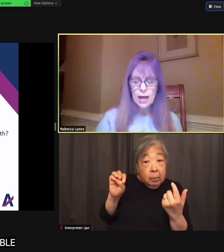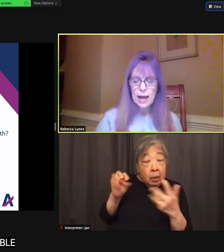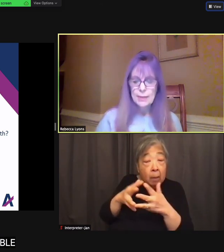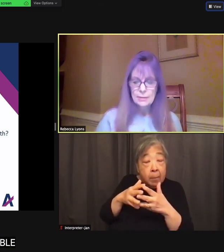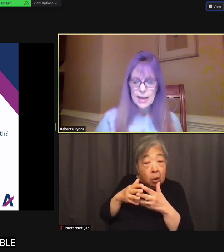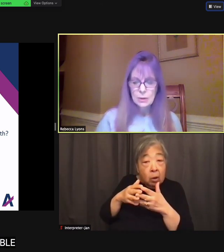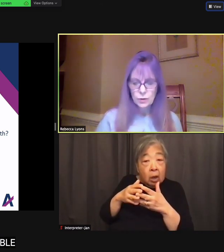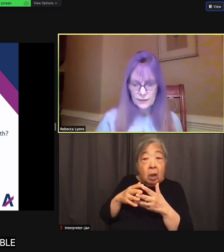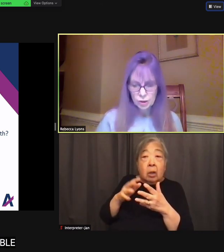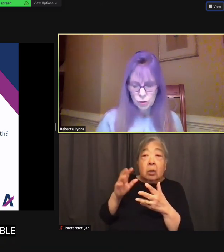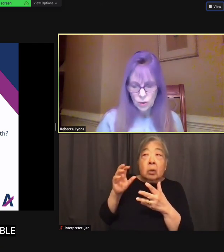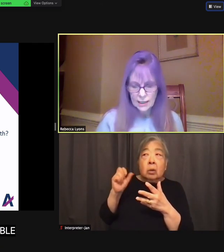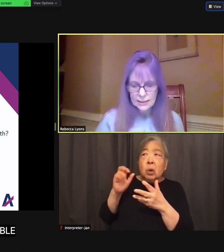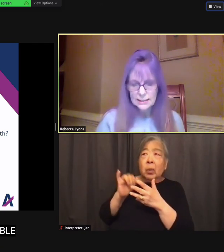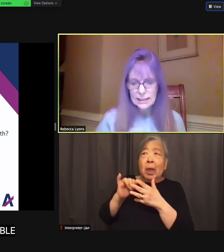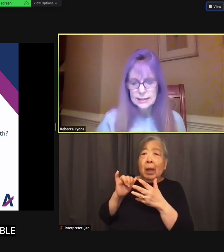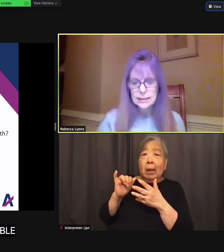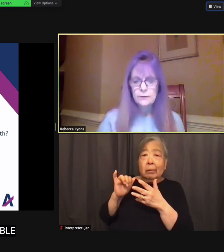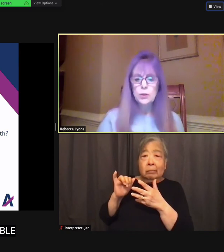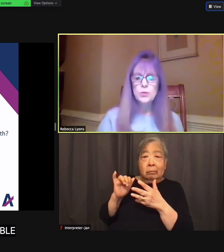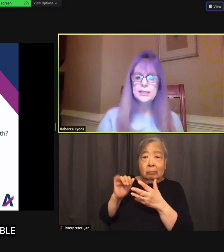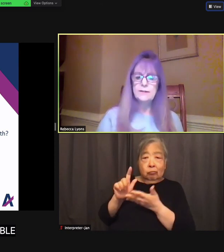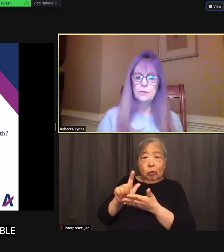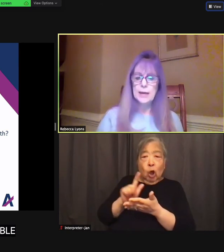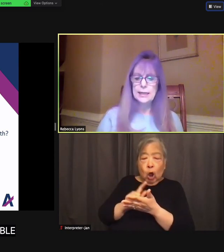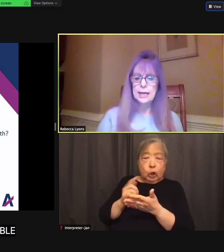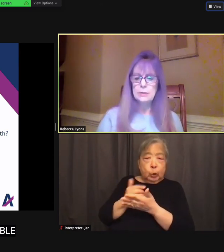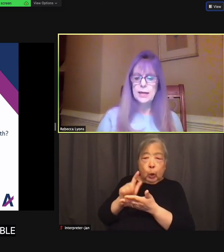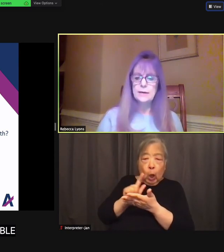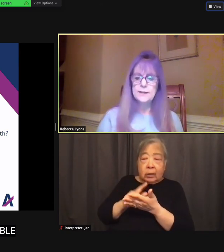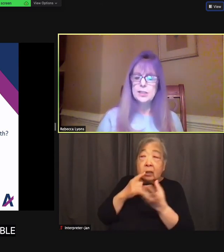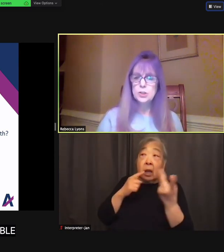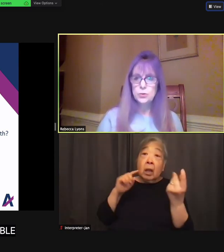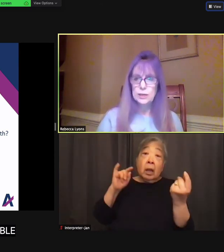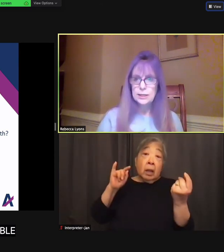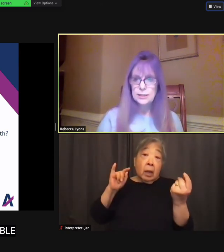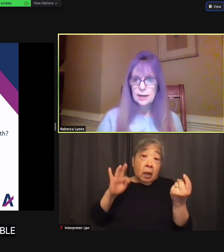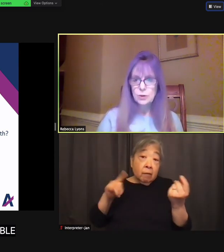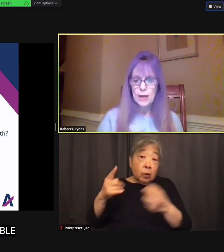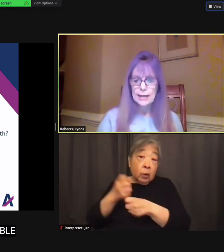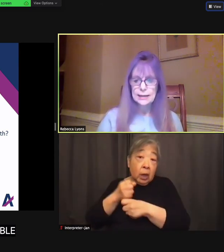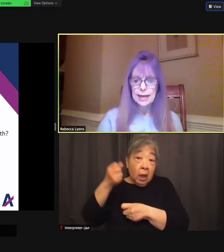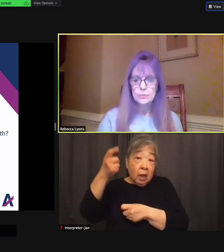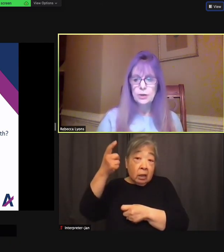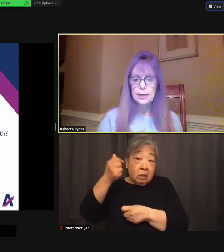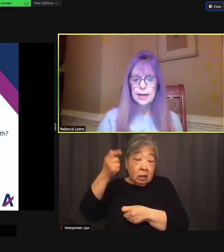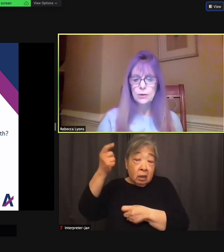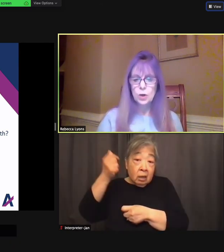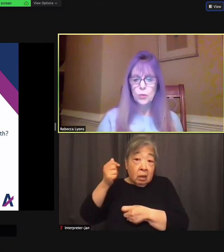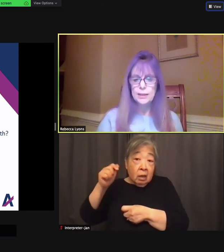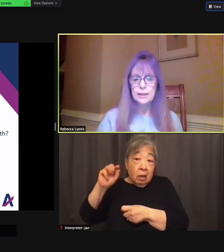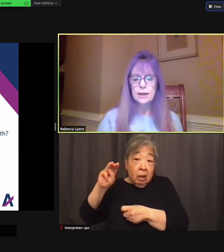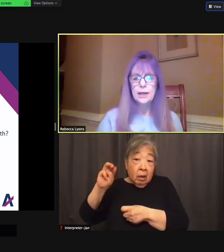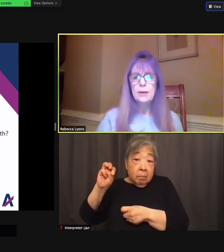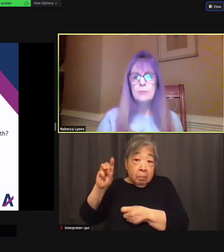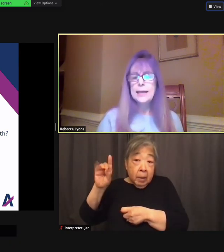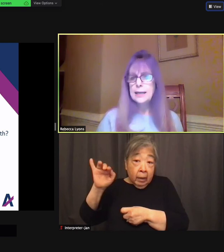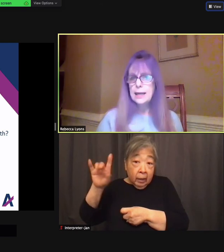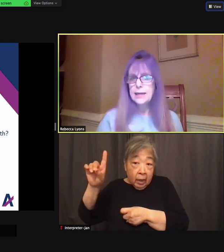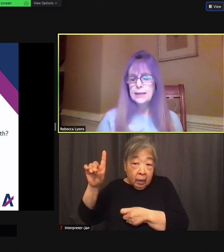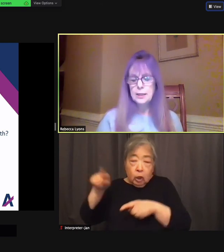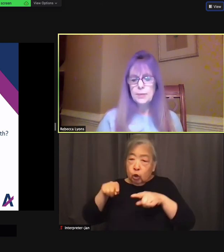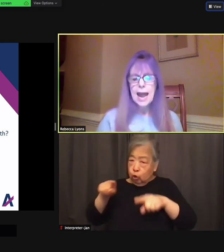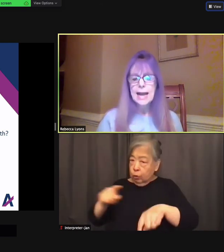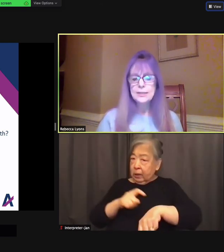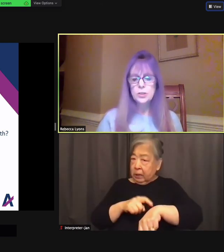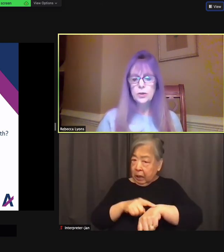this payback provision was is if you received Medicaid benefits during the time you had an ABLE account open,